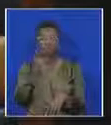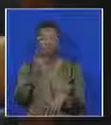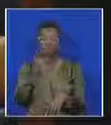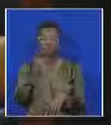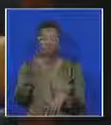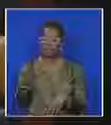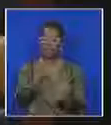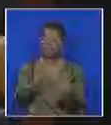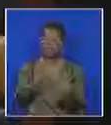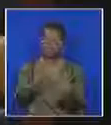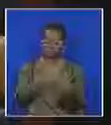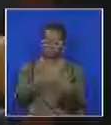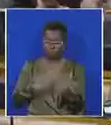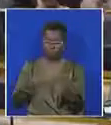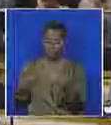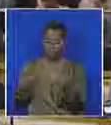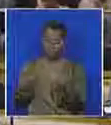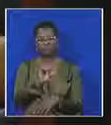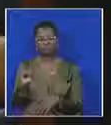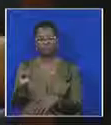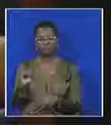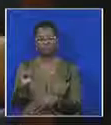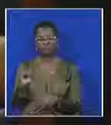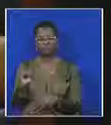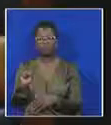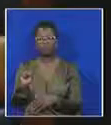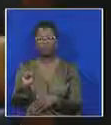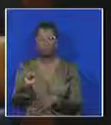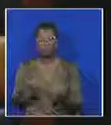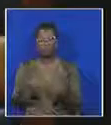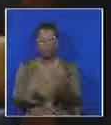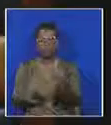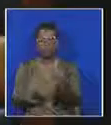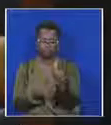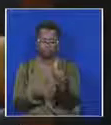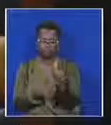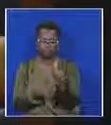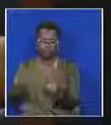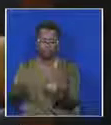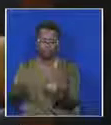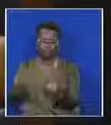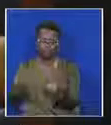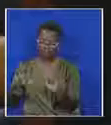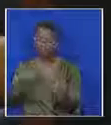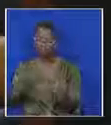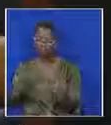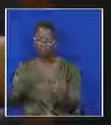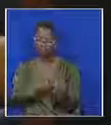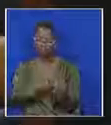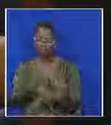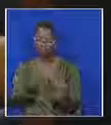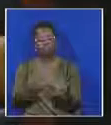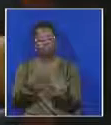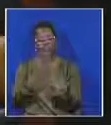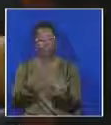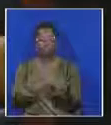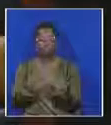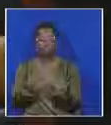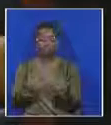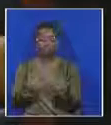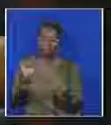say the Honorable DP has blood on it? Deputy President, Chairperson, we're glad to hear there's some progress on strike violence. But